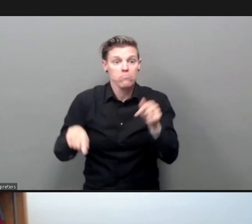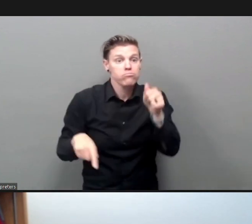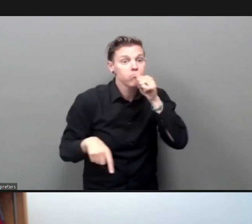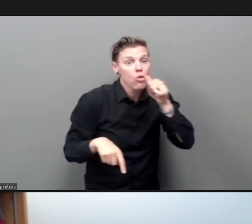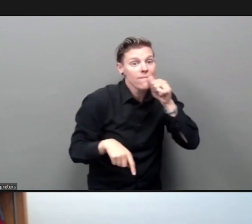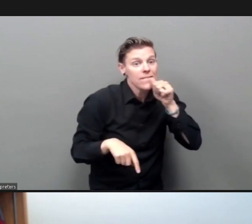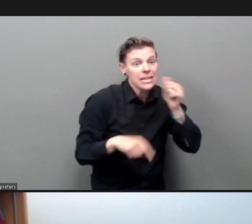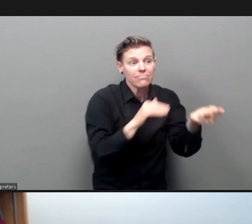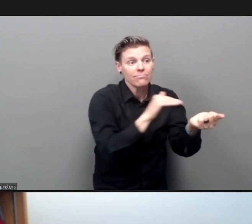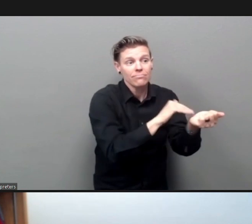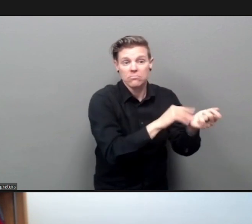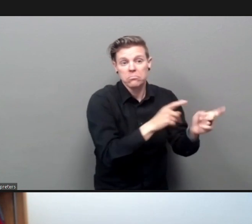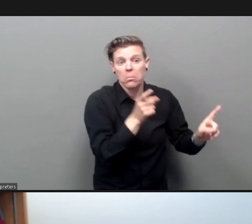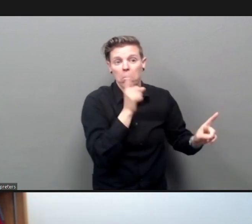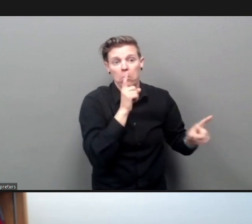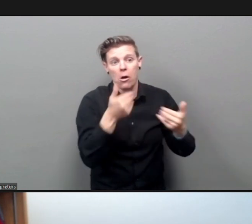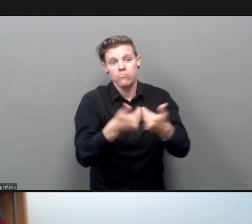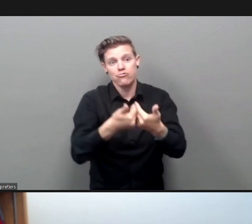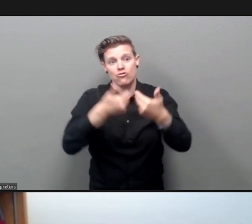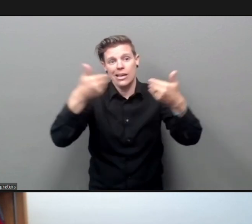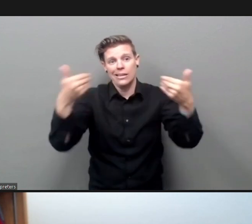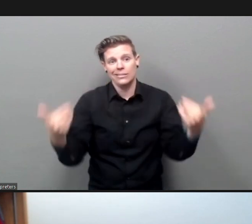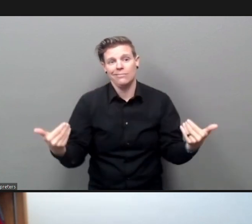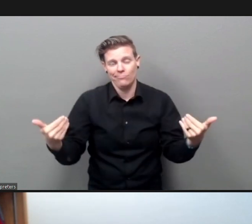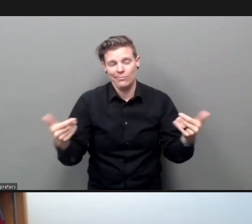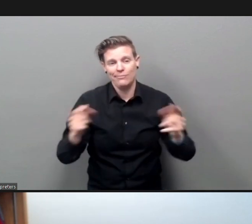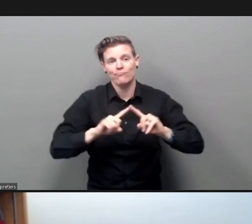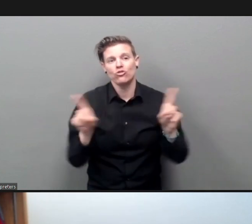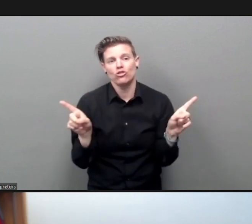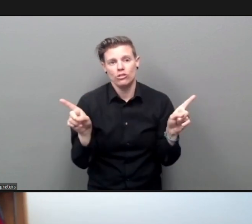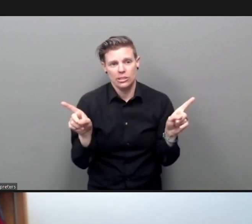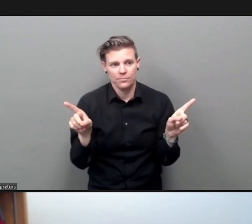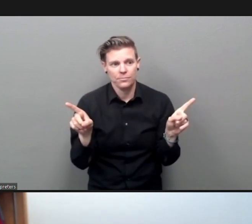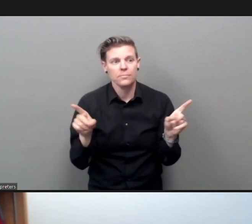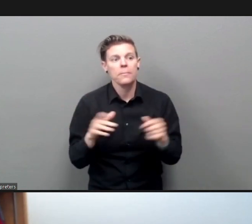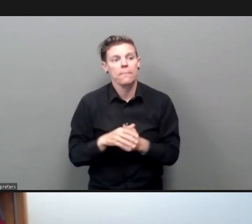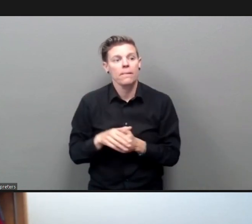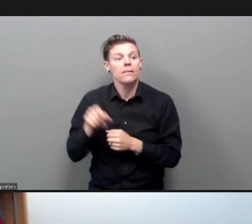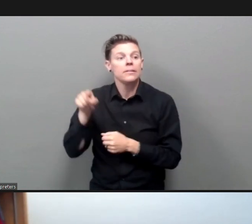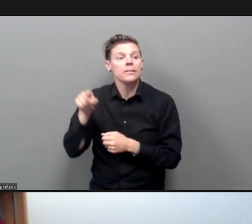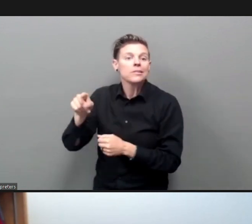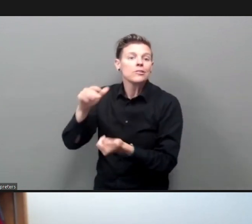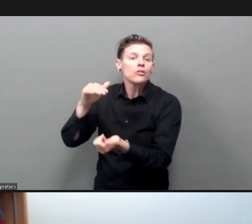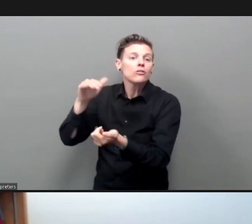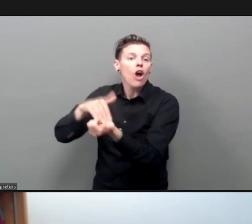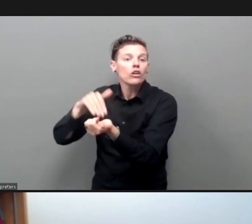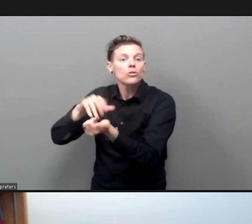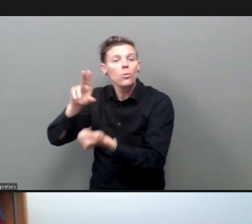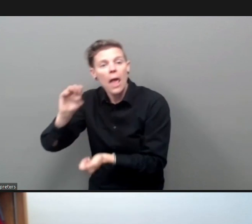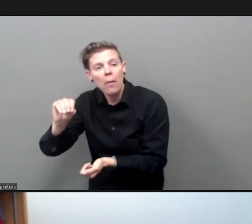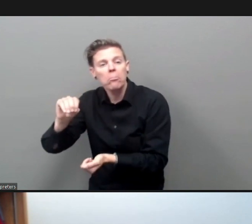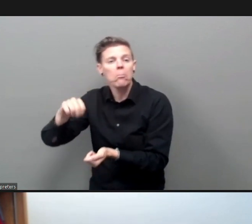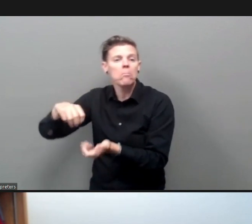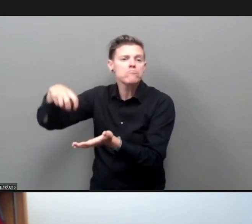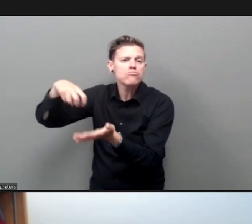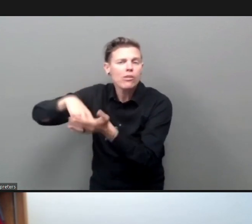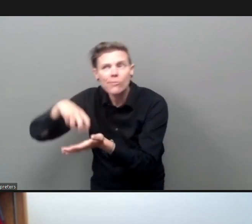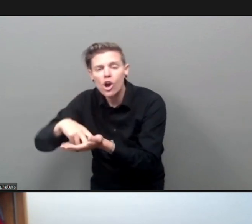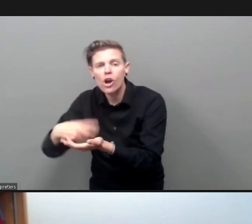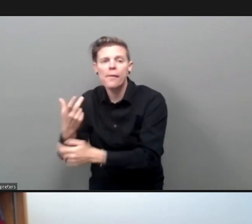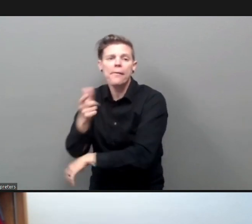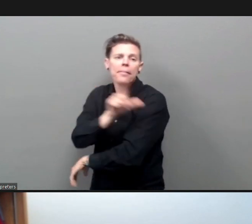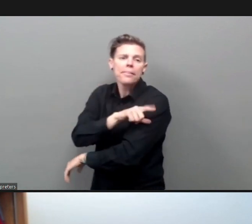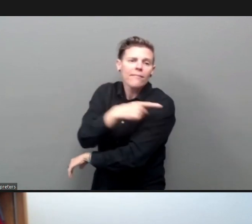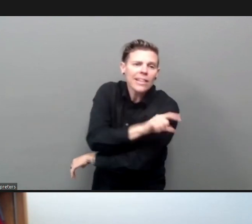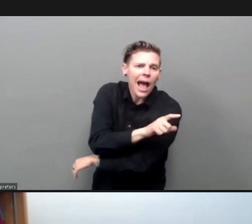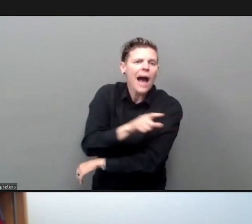order. Doctors who work at UNM or Press or Loveless generally did fall